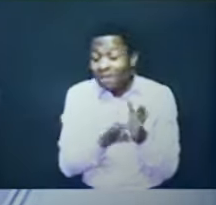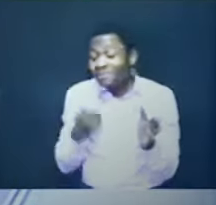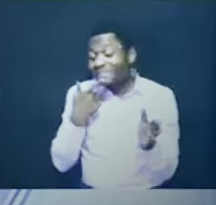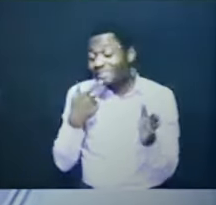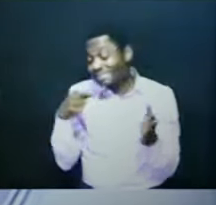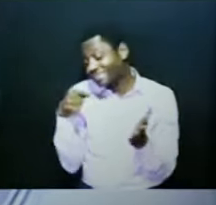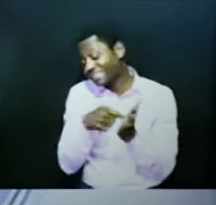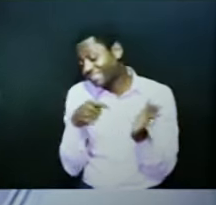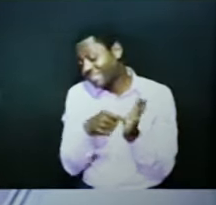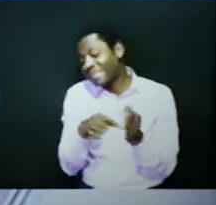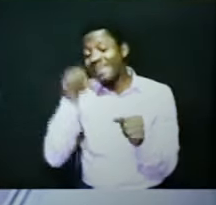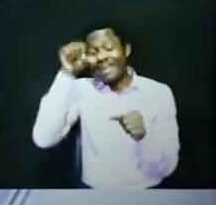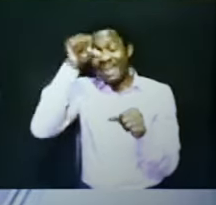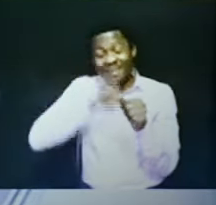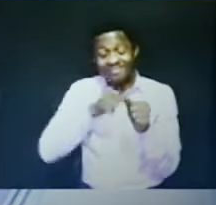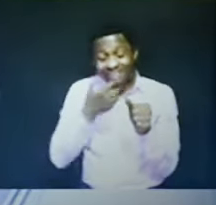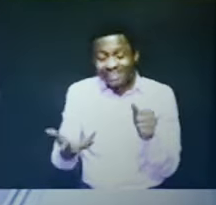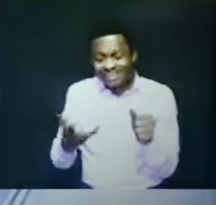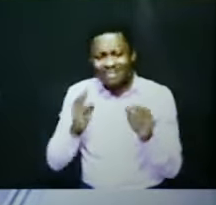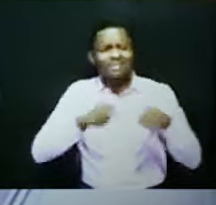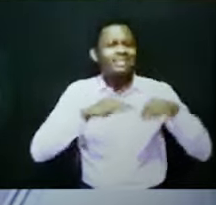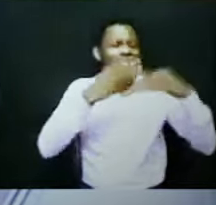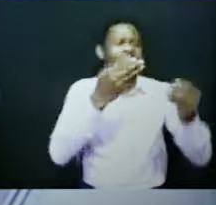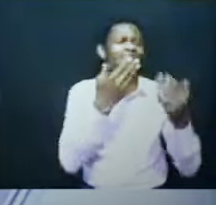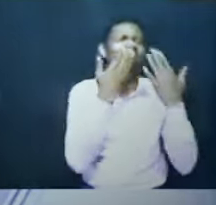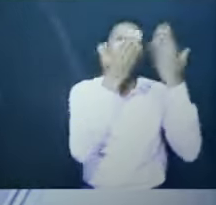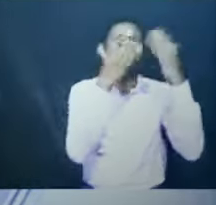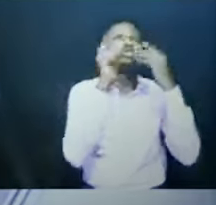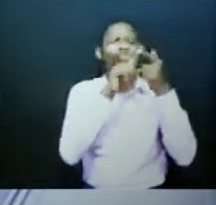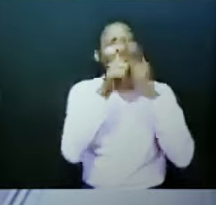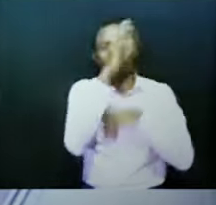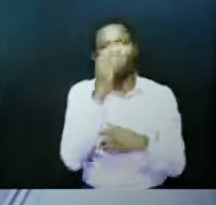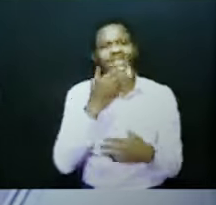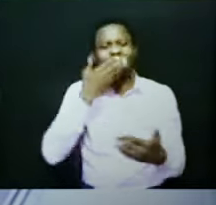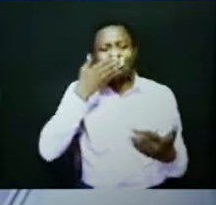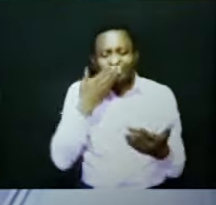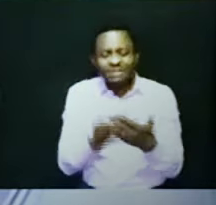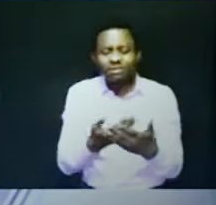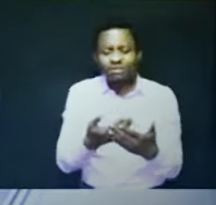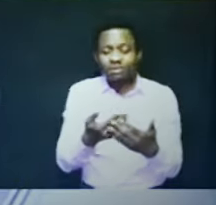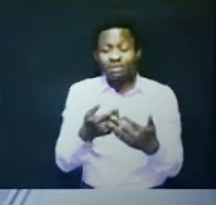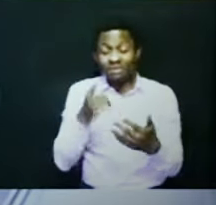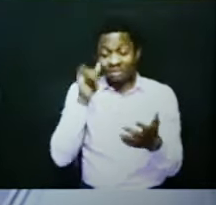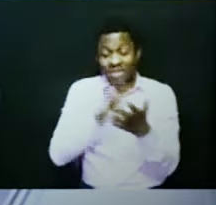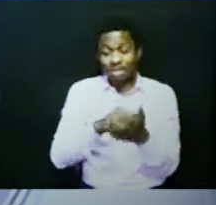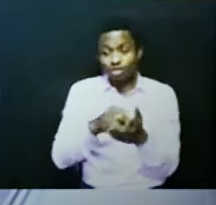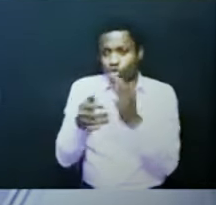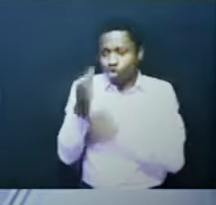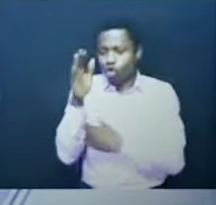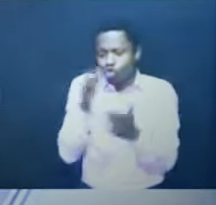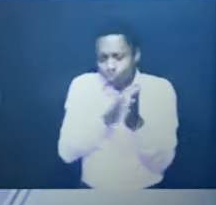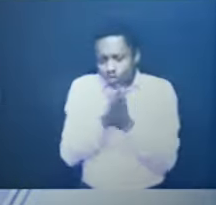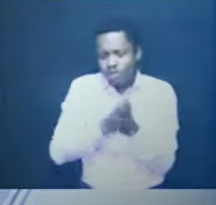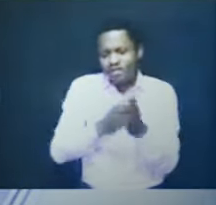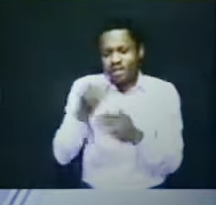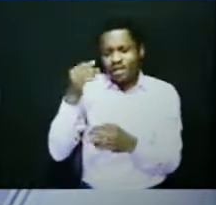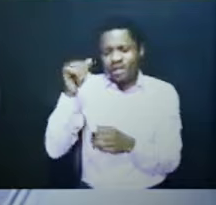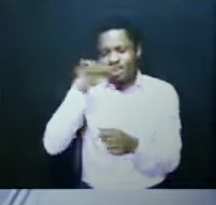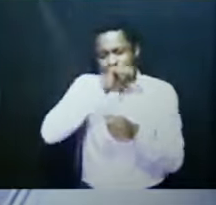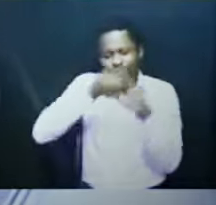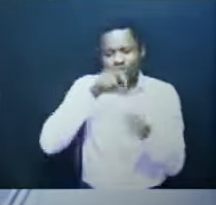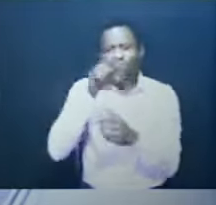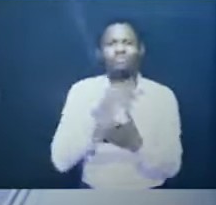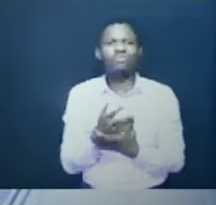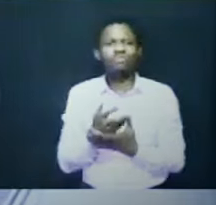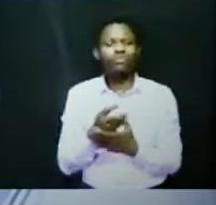give thanks. For this is the will of God concerning you. So to